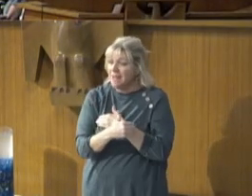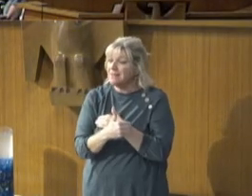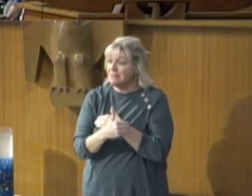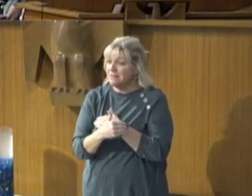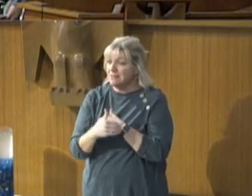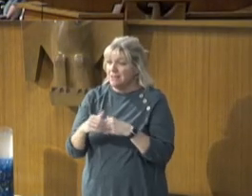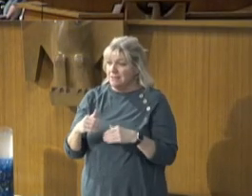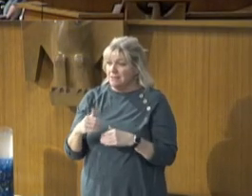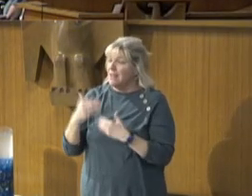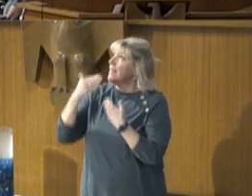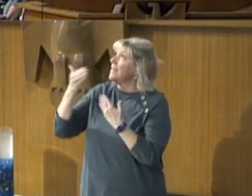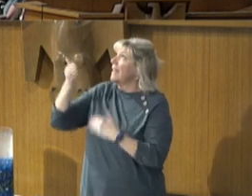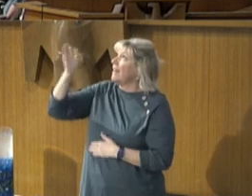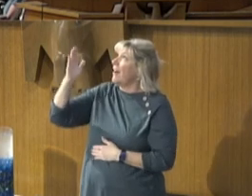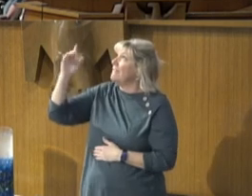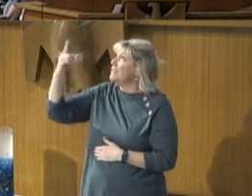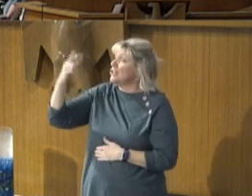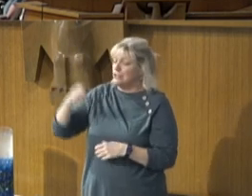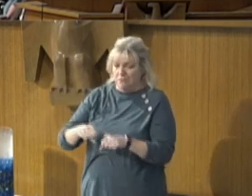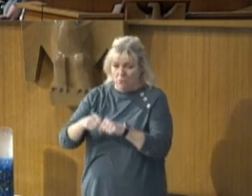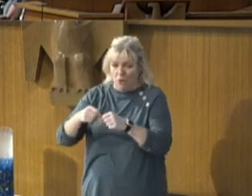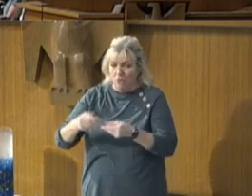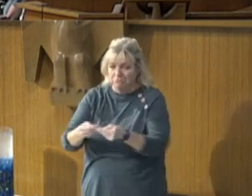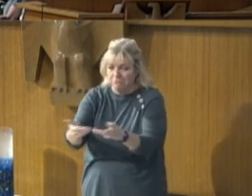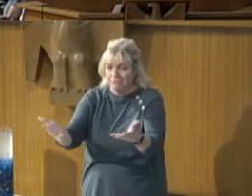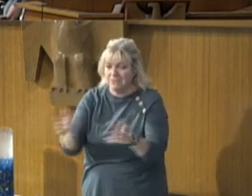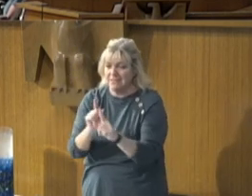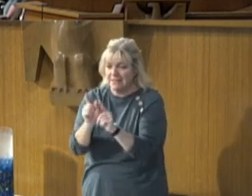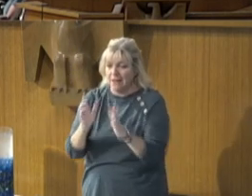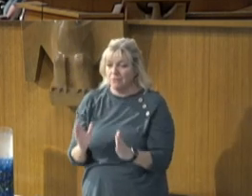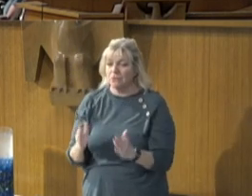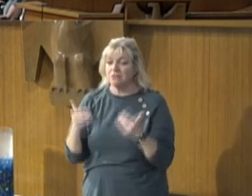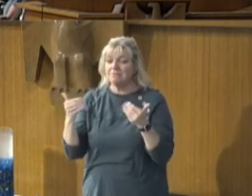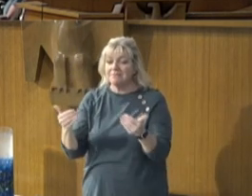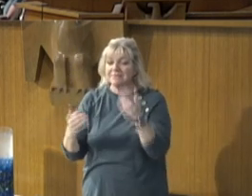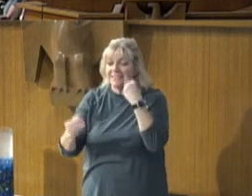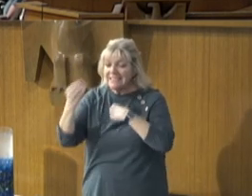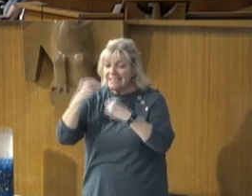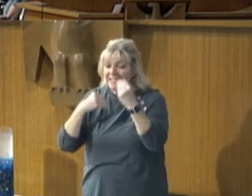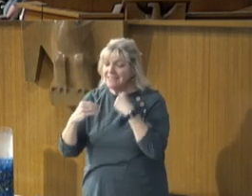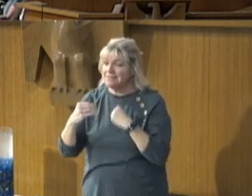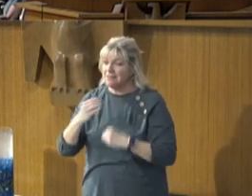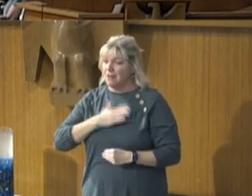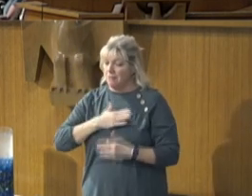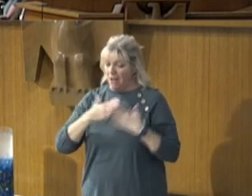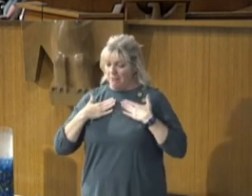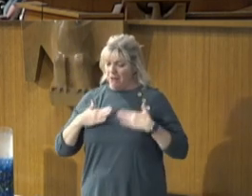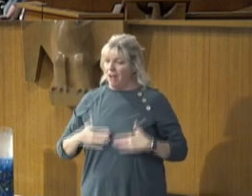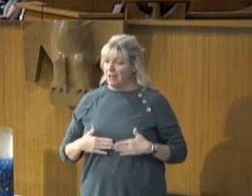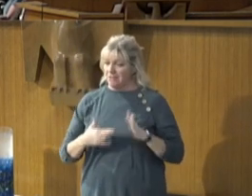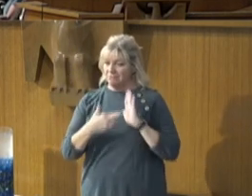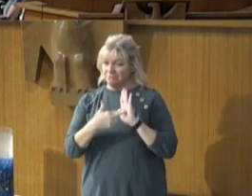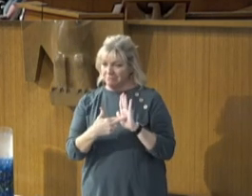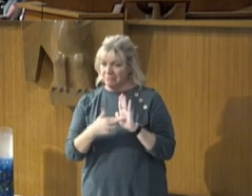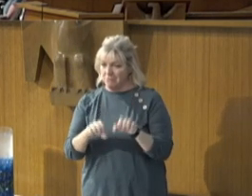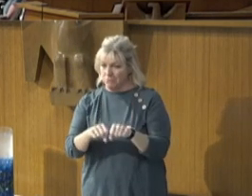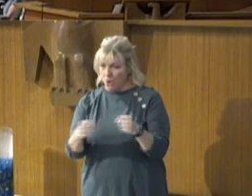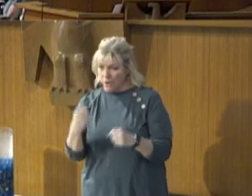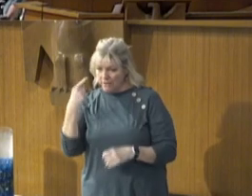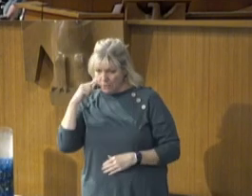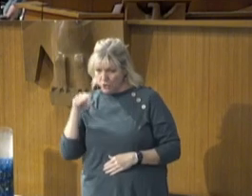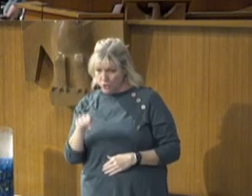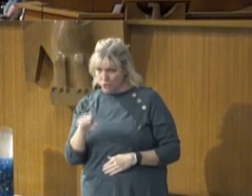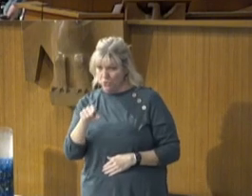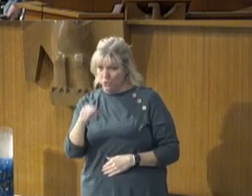he broke it and gave it to his disciples and said, "Take and eat. This is my body broken for you. Do this